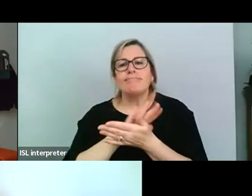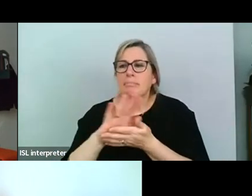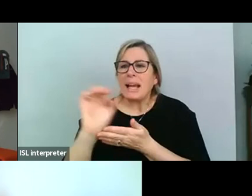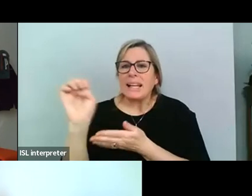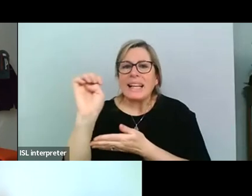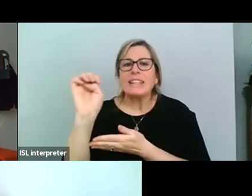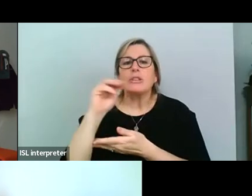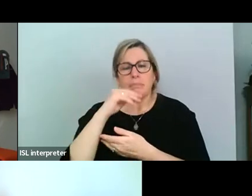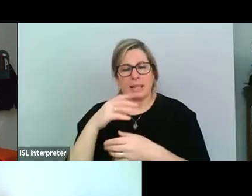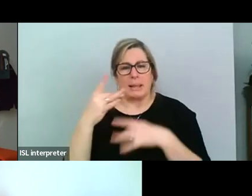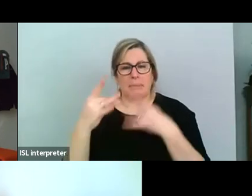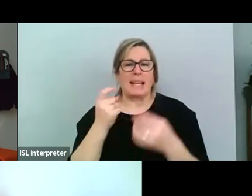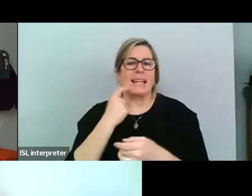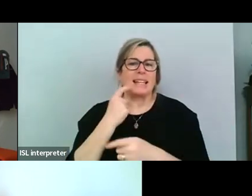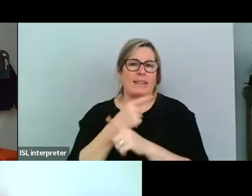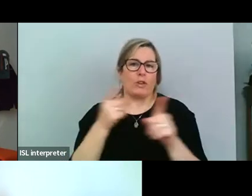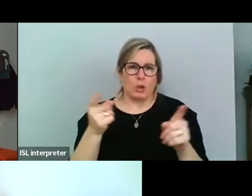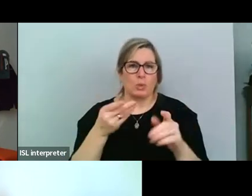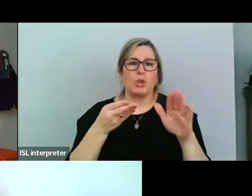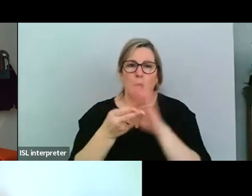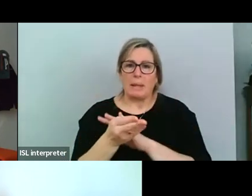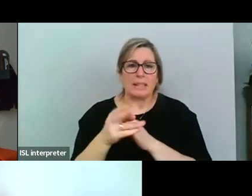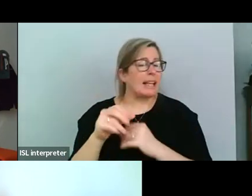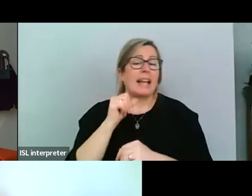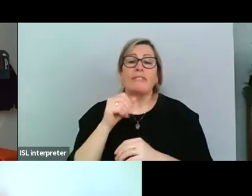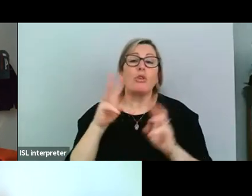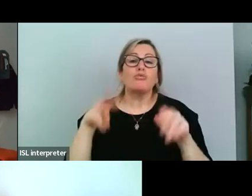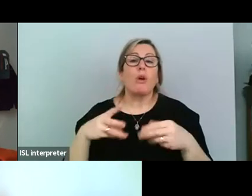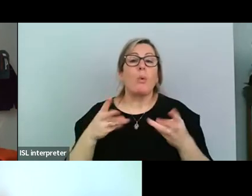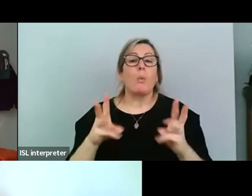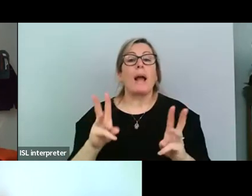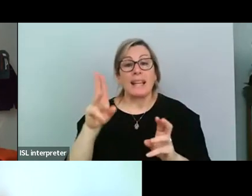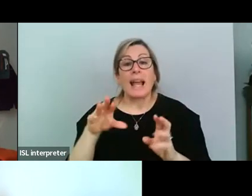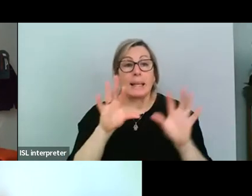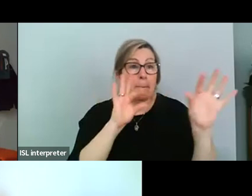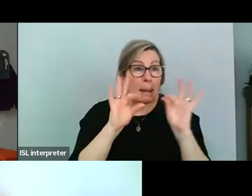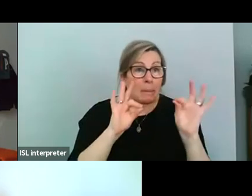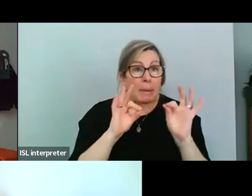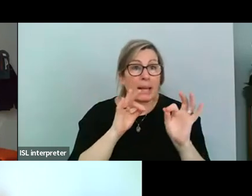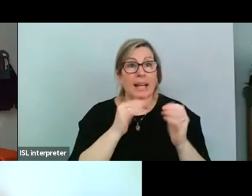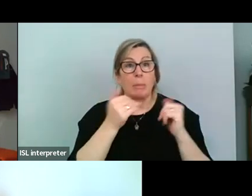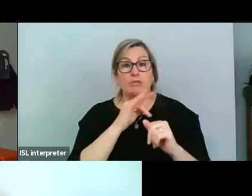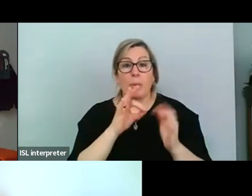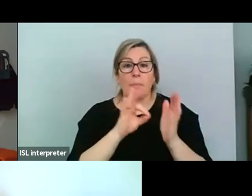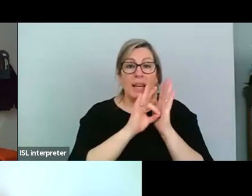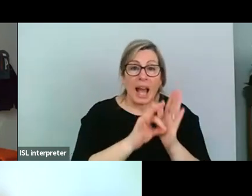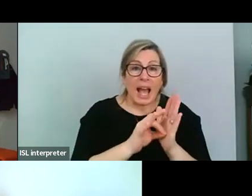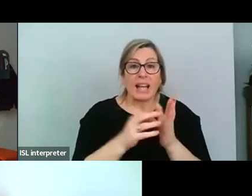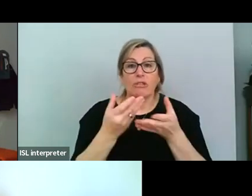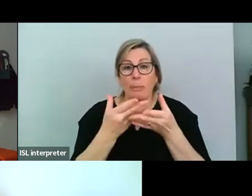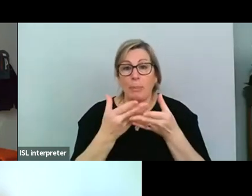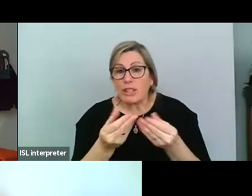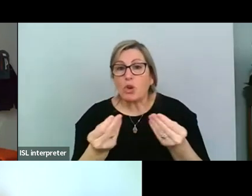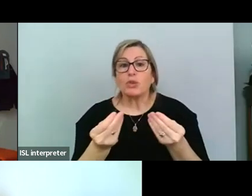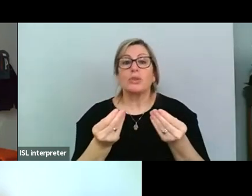And again, there's no wrong way to do it. You know, you can take bits from the guide, from the resources, whatever you want.